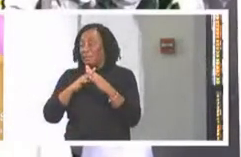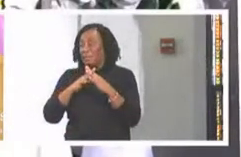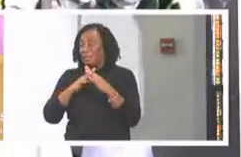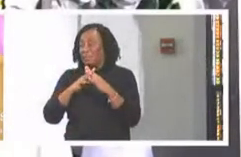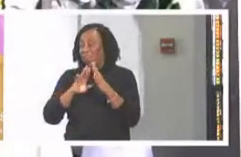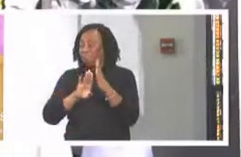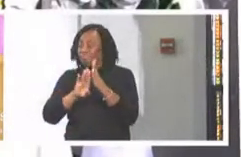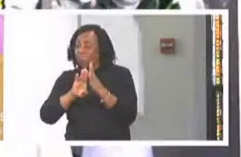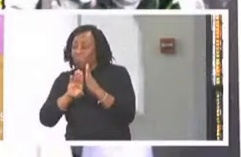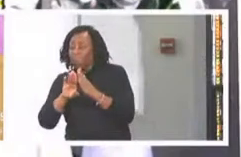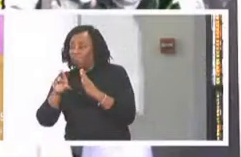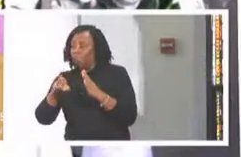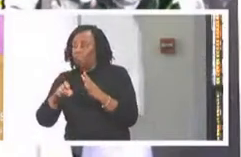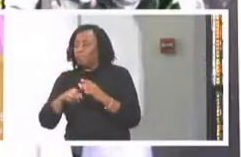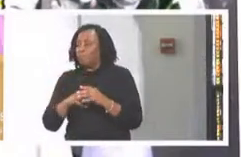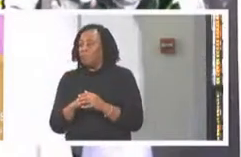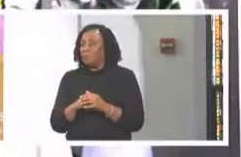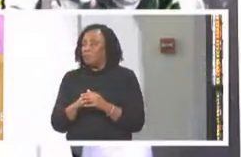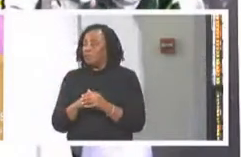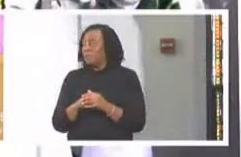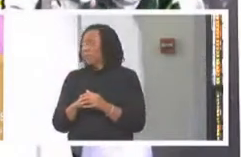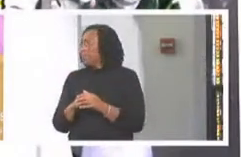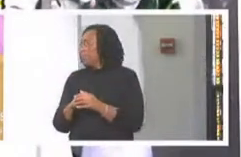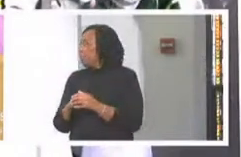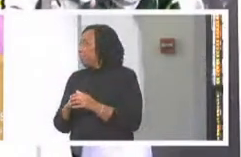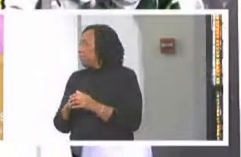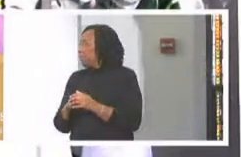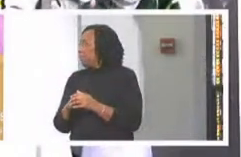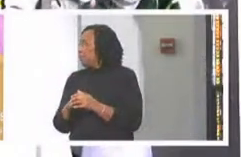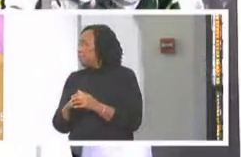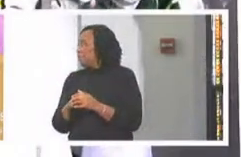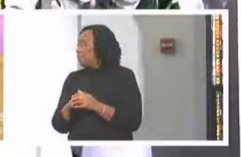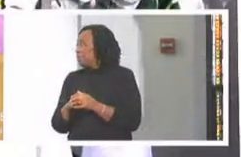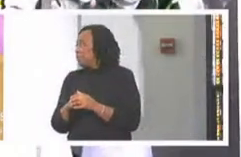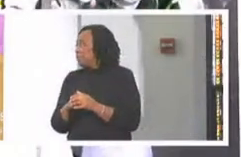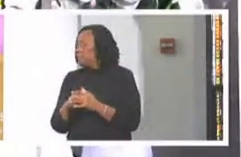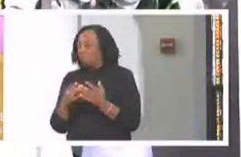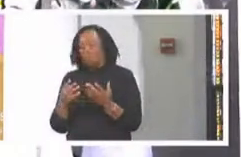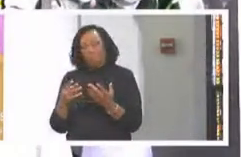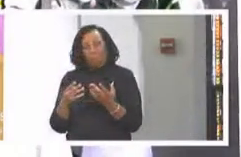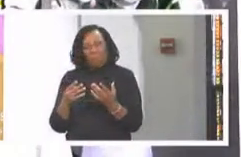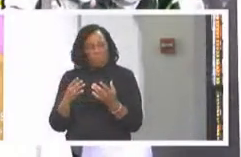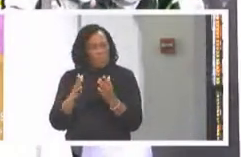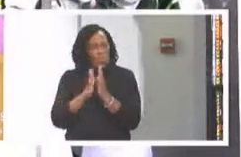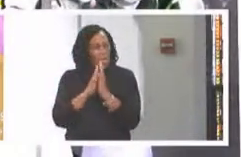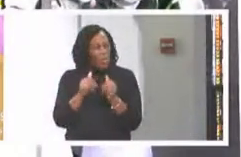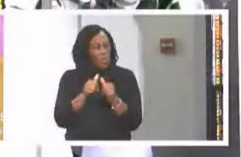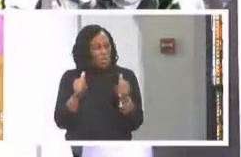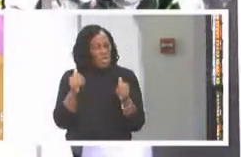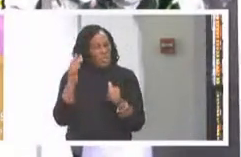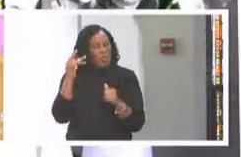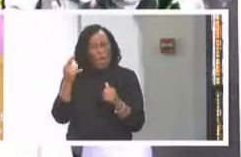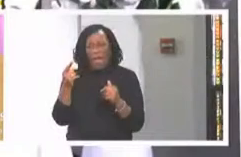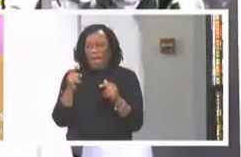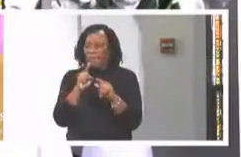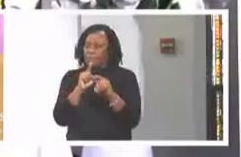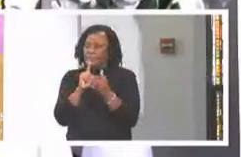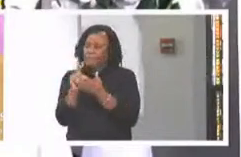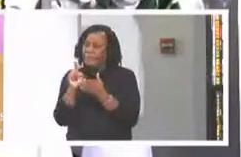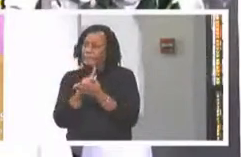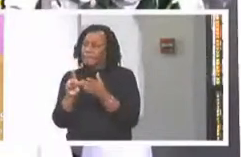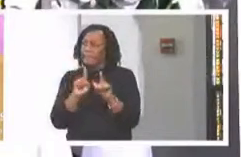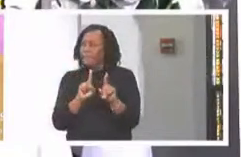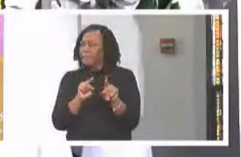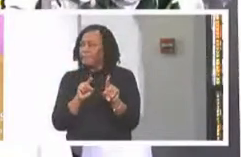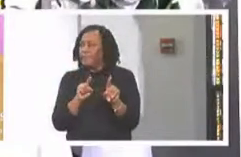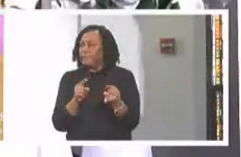You ever ask, oh, why do we come here and sit every Sunday? Why do we do this? Do we do it because we're